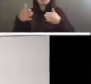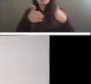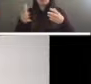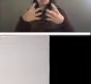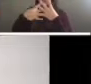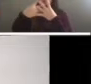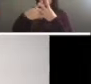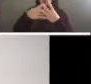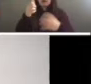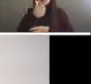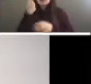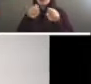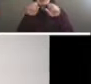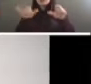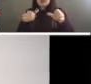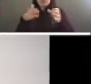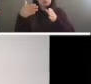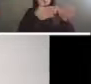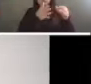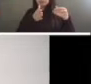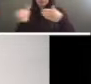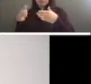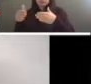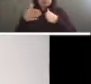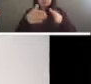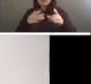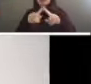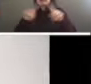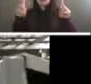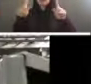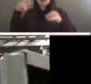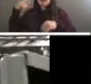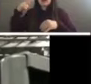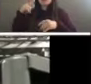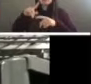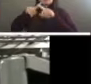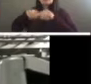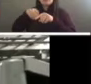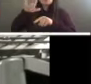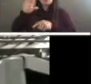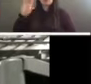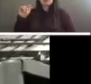And it sorts it by airline based on the bag tag and the barcode similar to what you'd see at a grocery store.